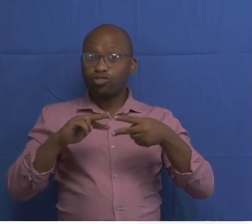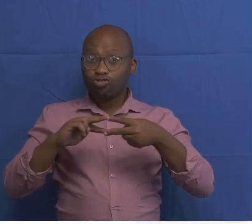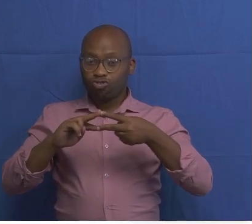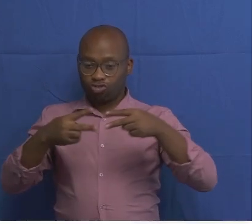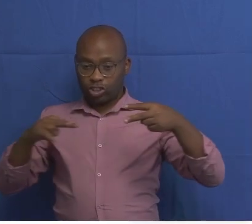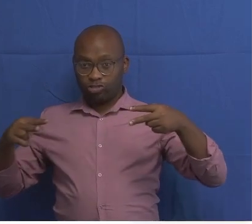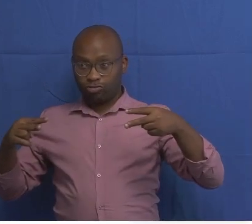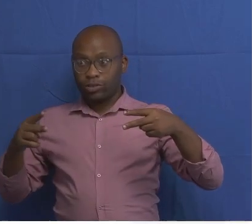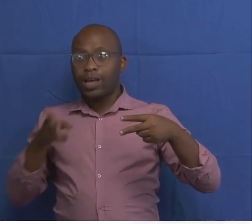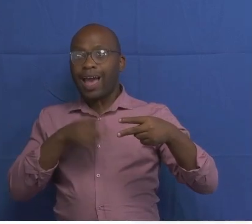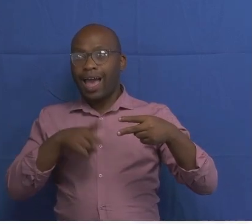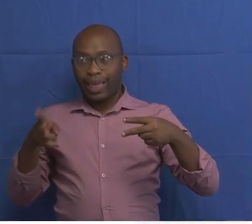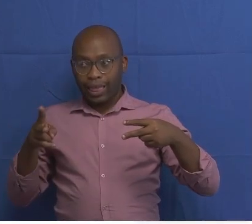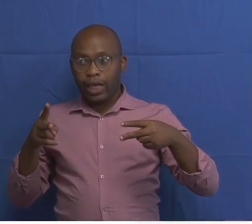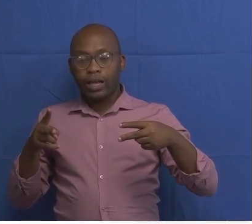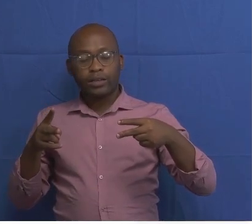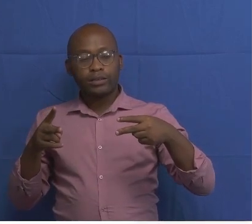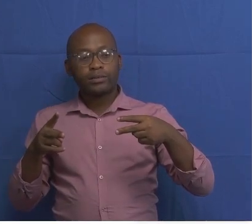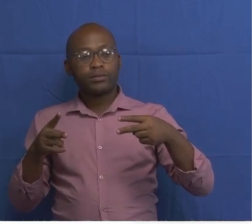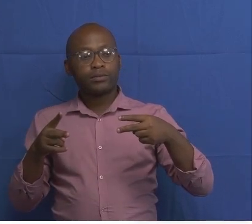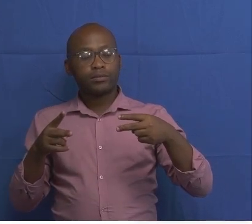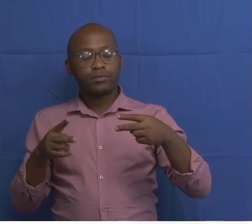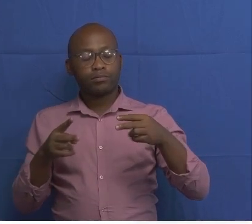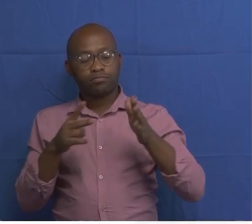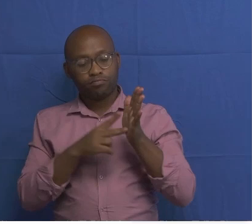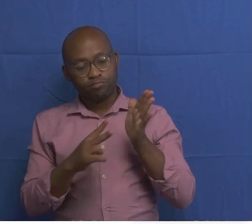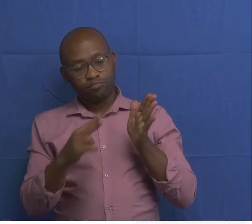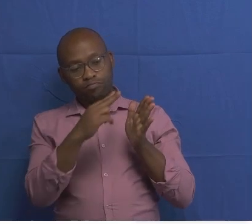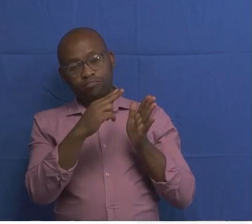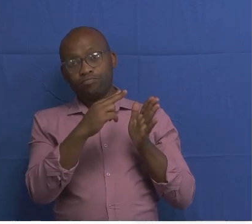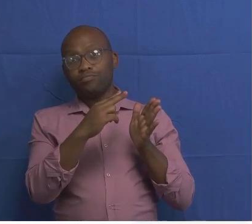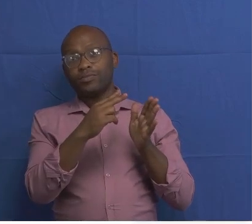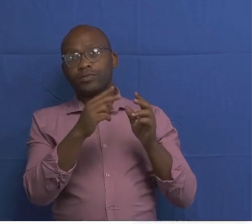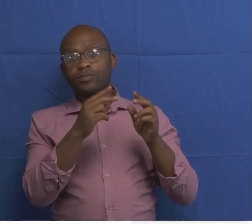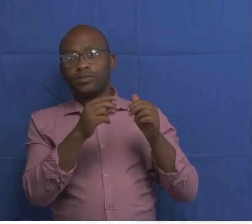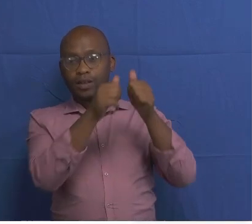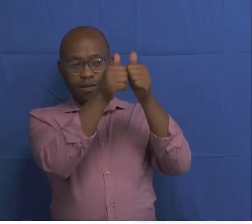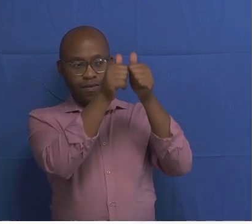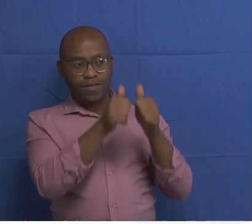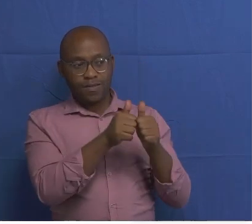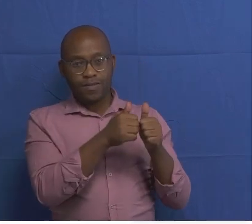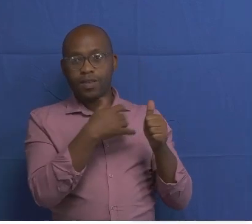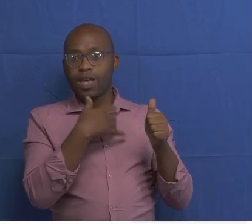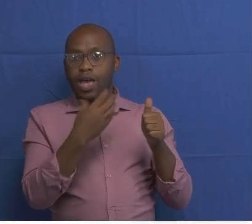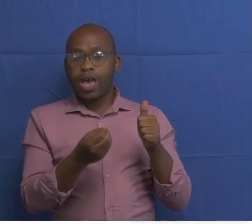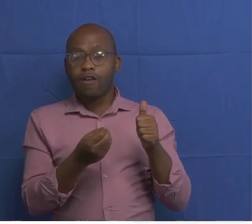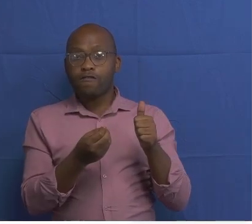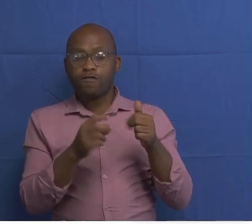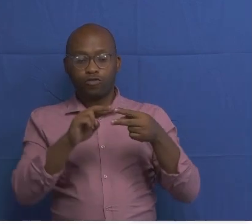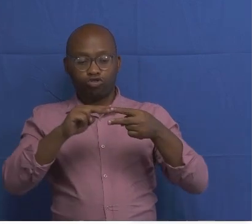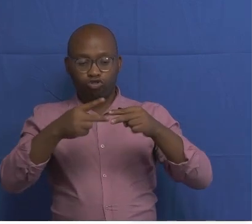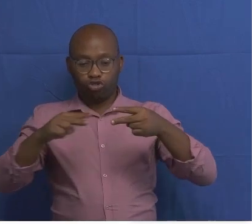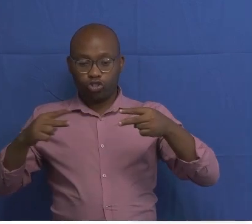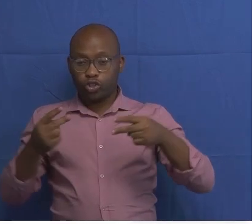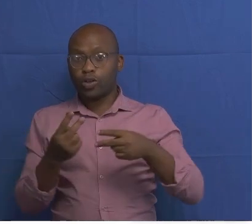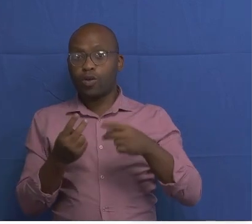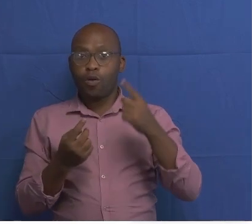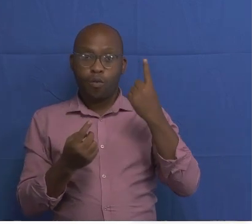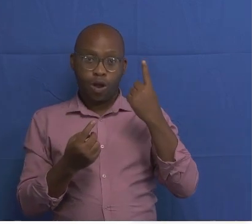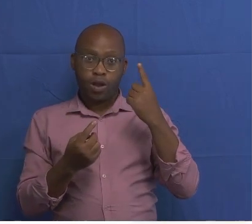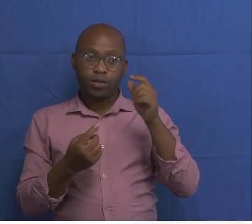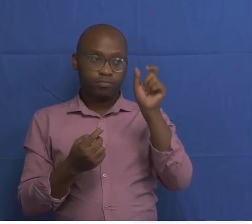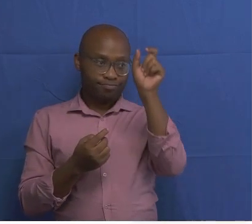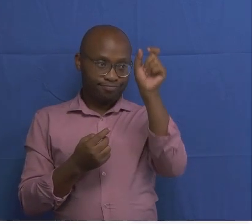to A. Remember, how many genes do we have in this diagram? We have got this gene here that is at this